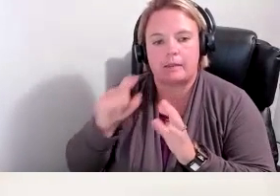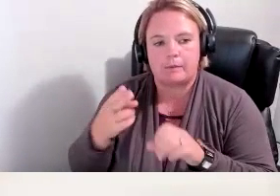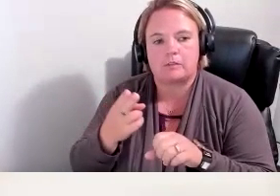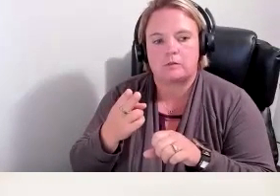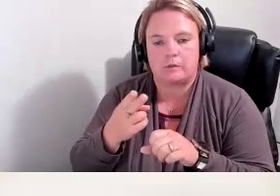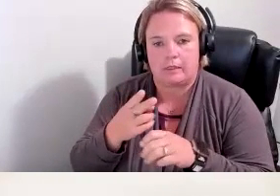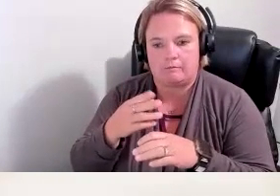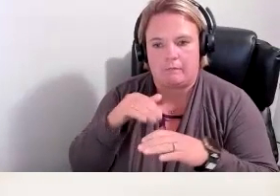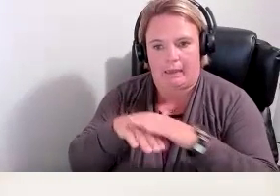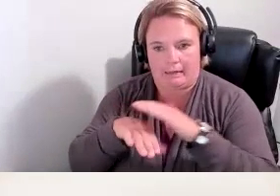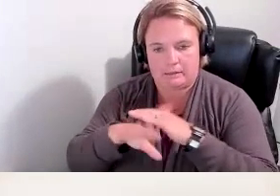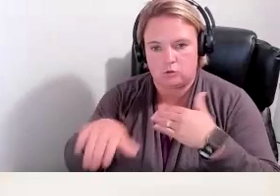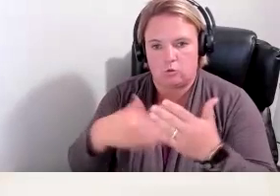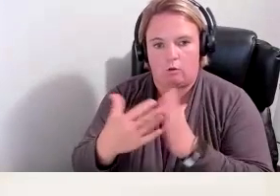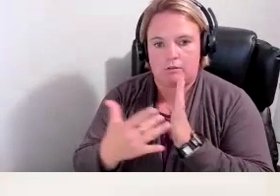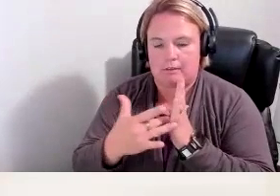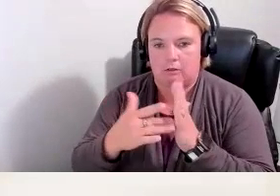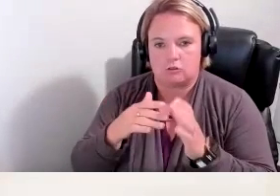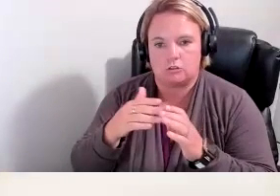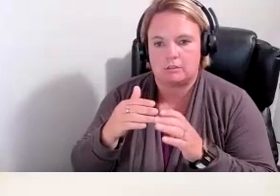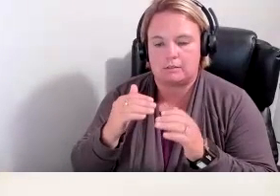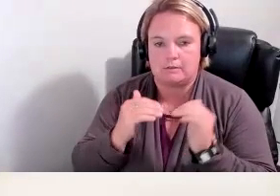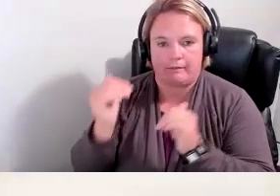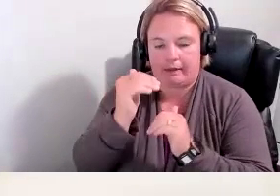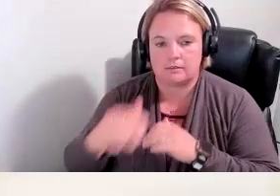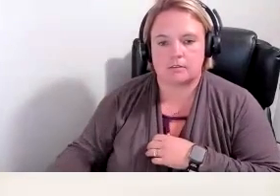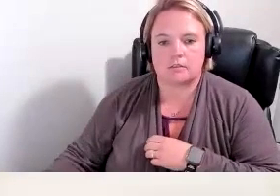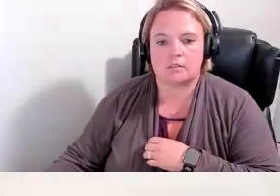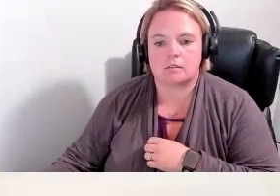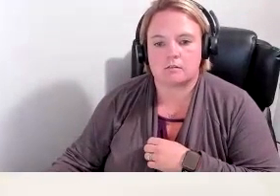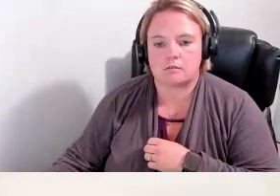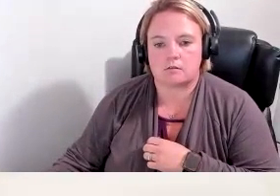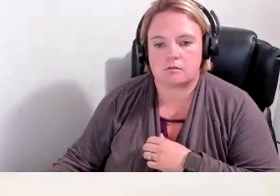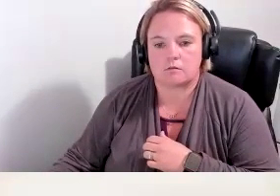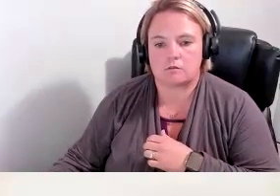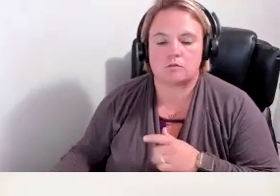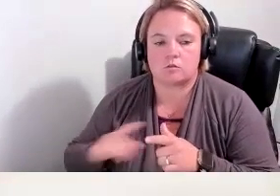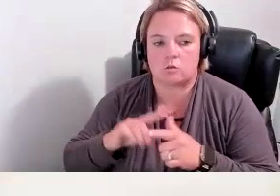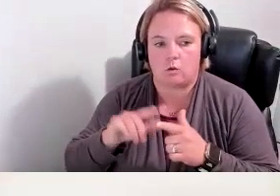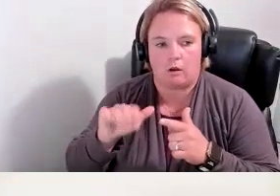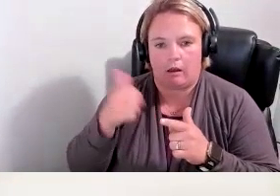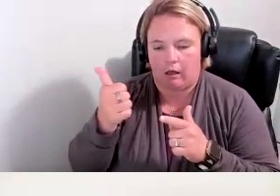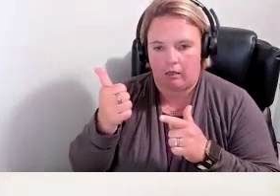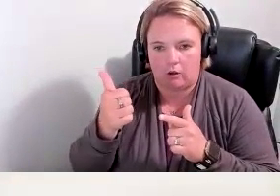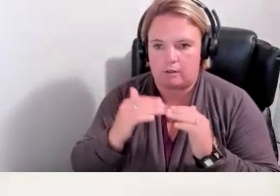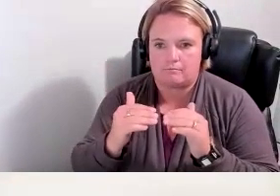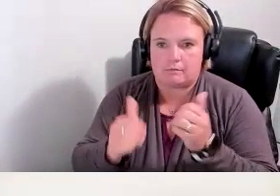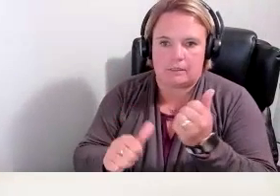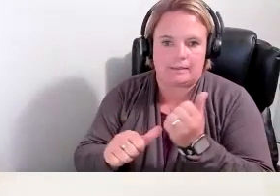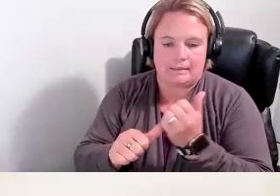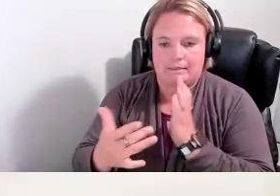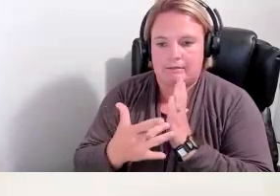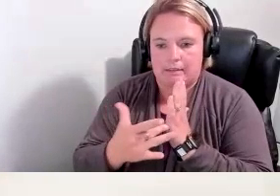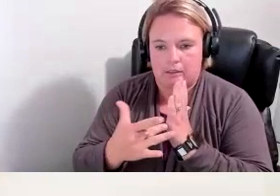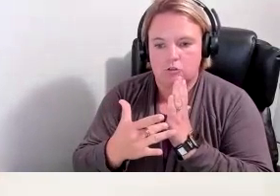as technologies advance. And for example, screen reader technology or other assistive technology should